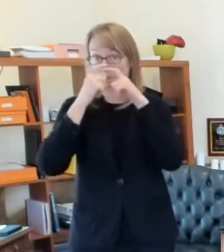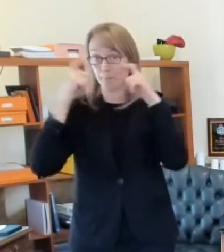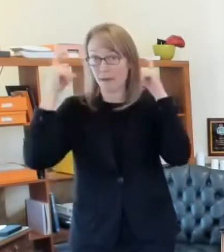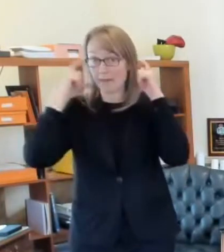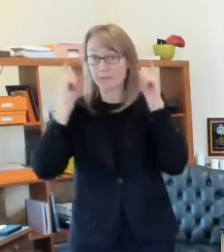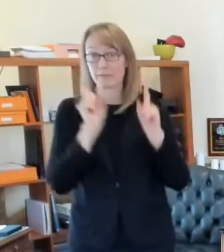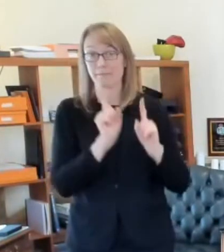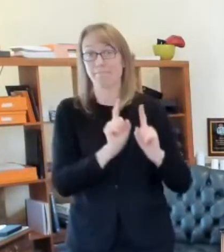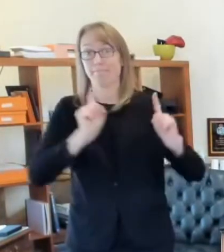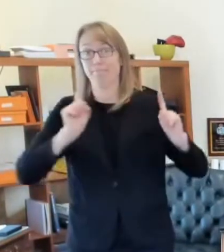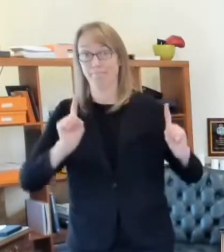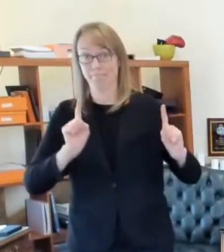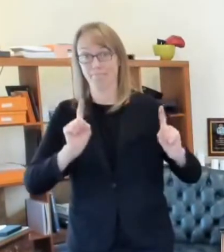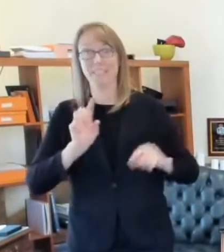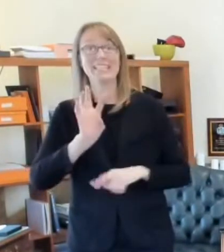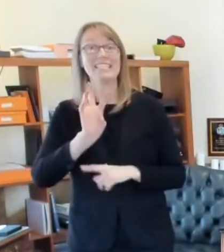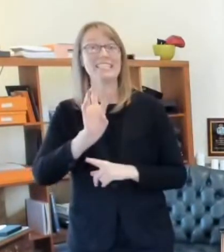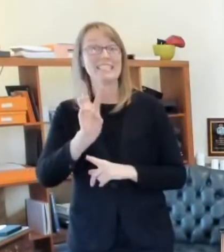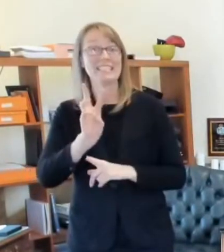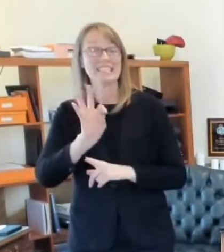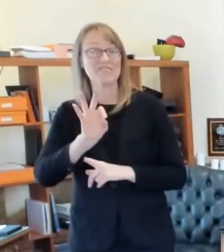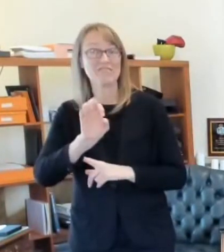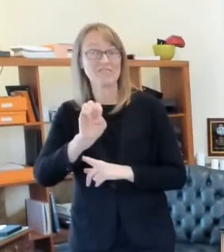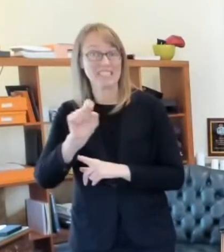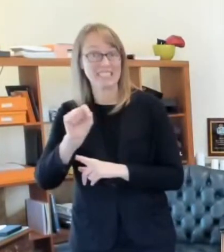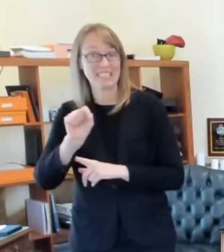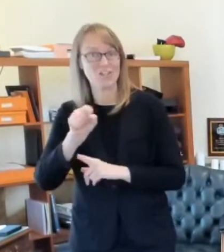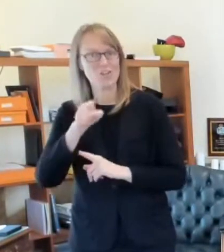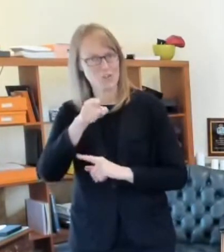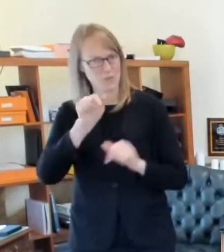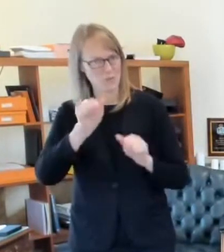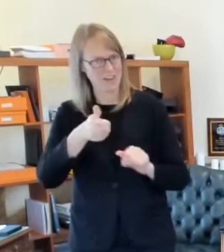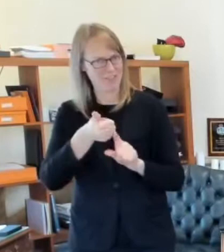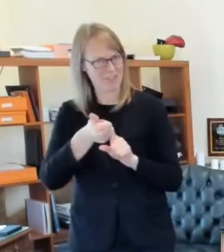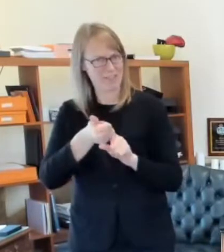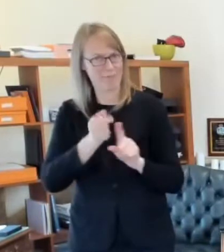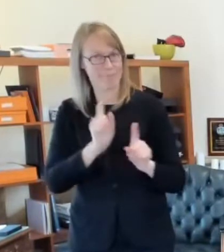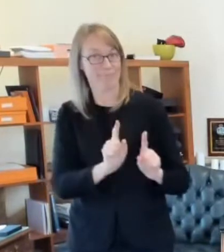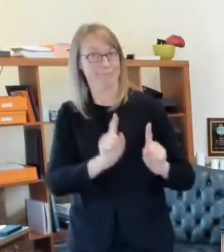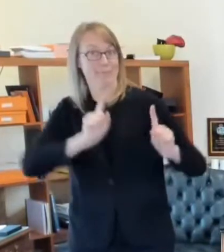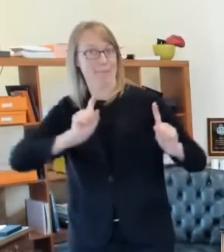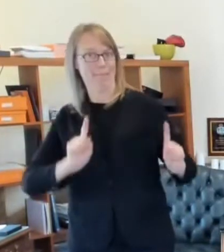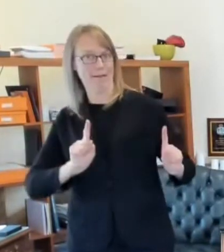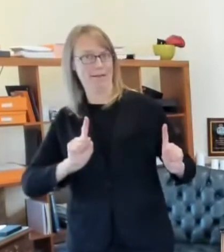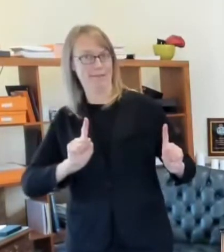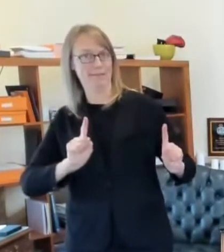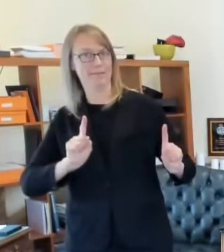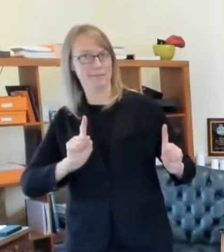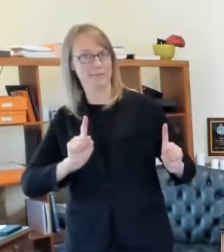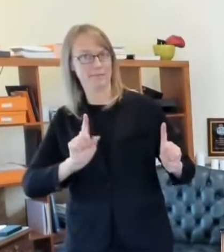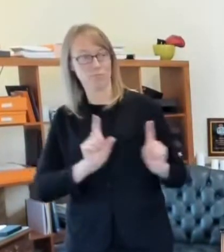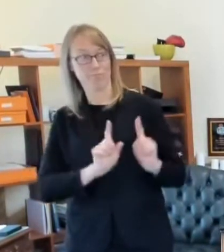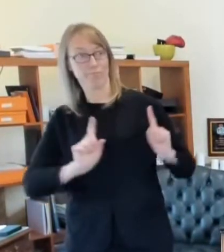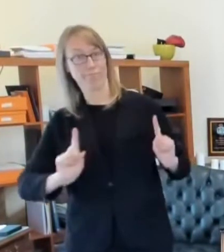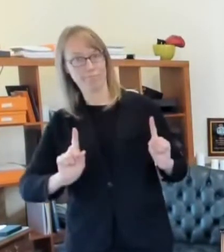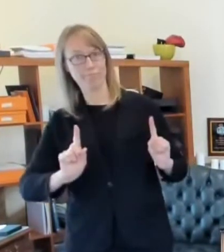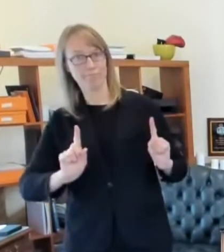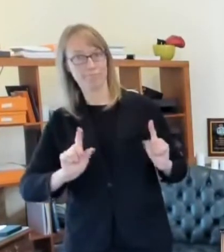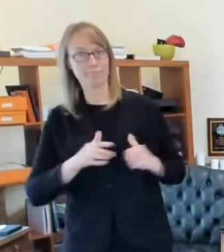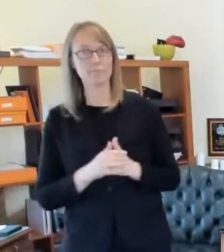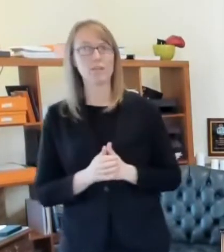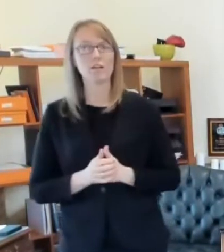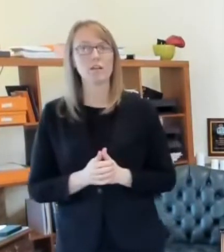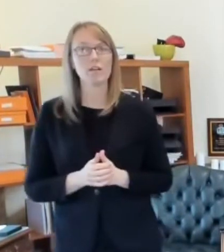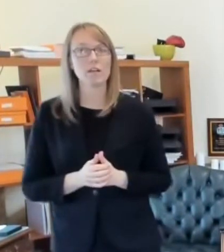for yourself. Just, you know, step back. And I think I observe